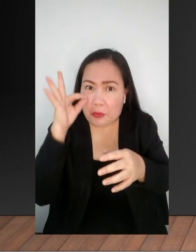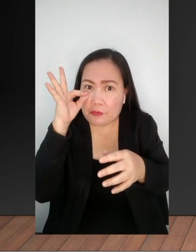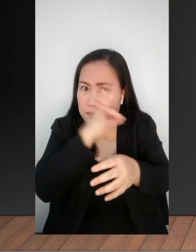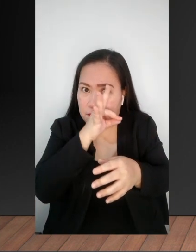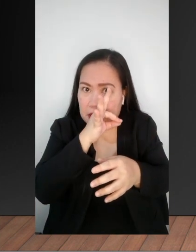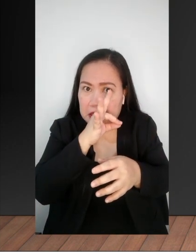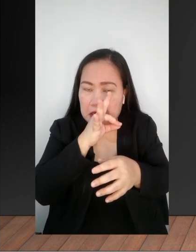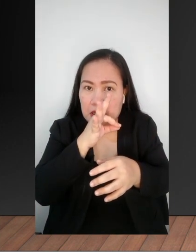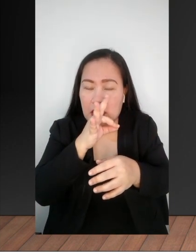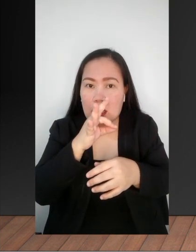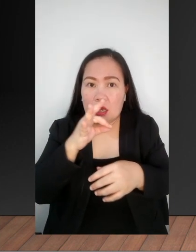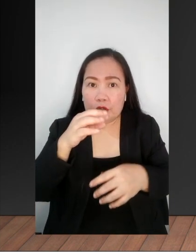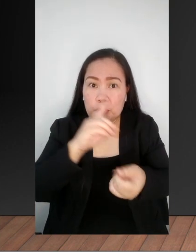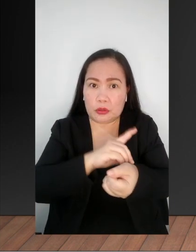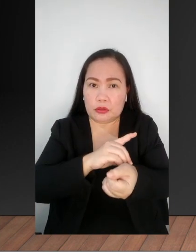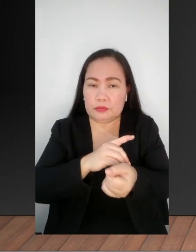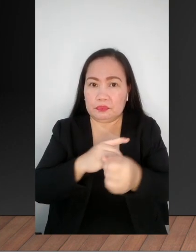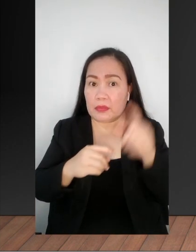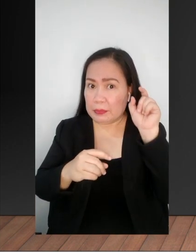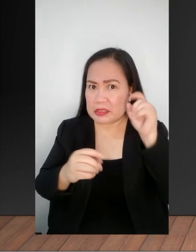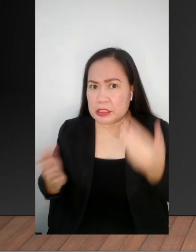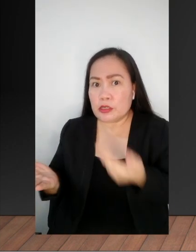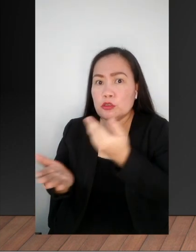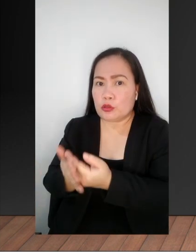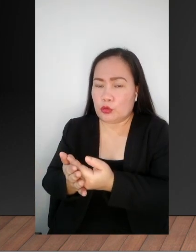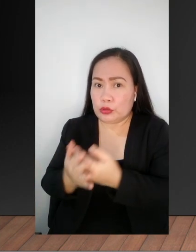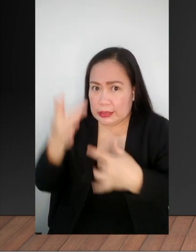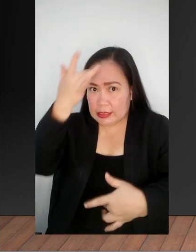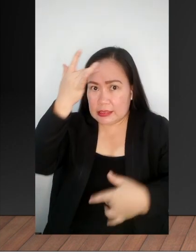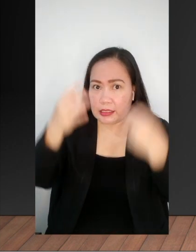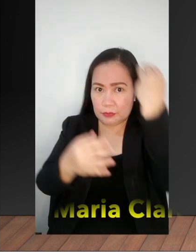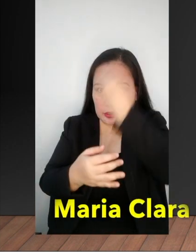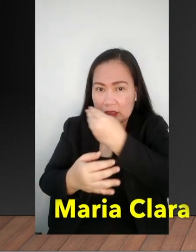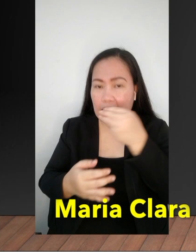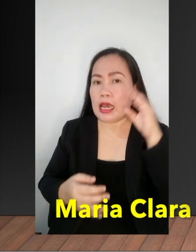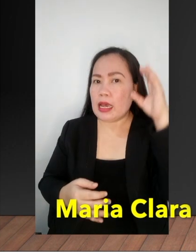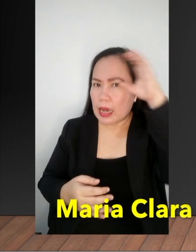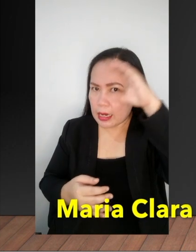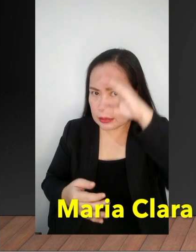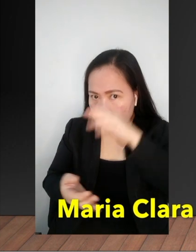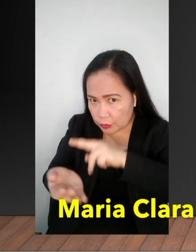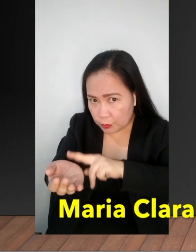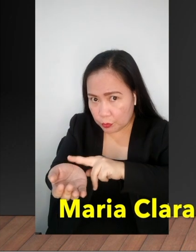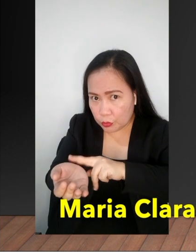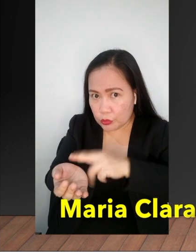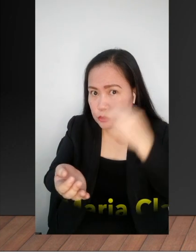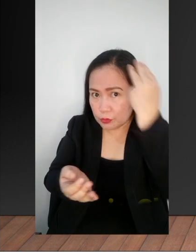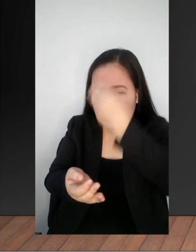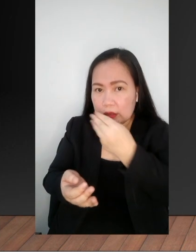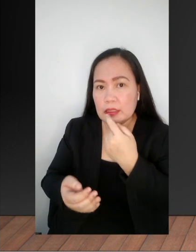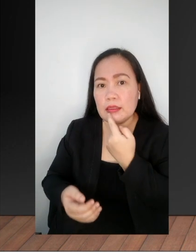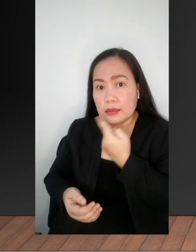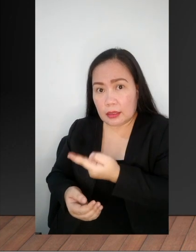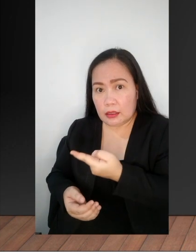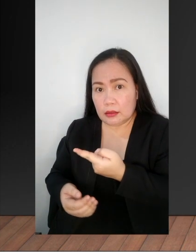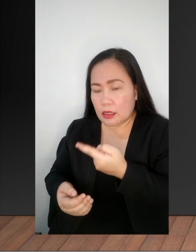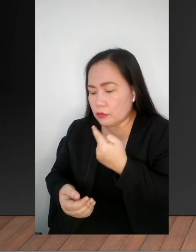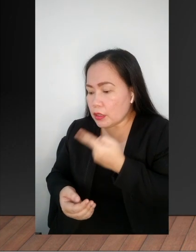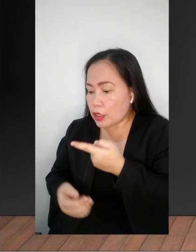went to the sick Maria Clara. He sought for Maria Clara's pulse and told that the girl would be